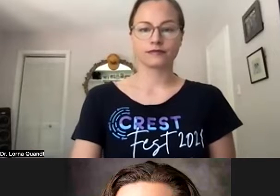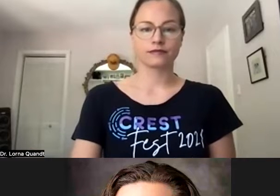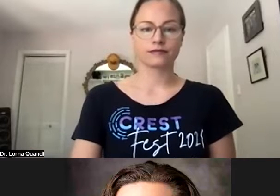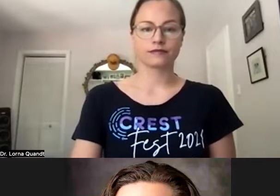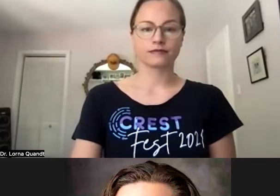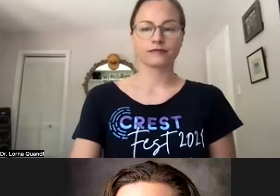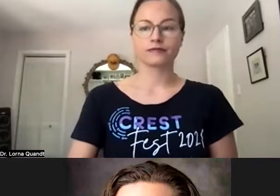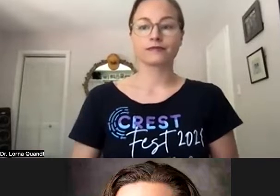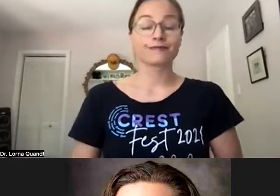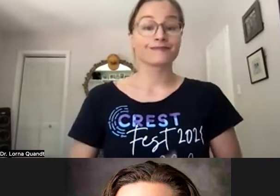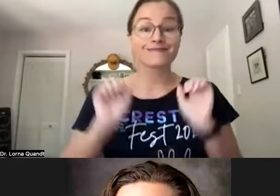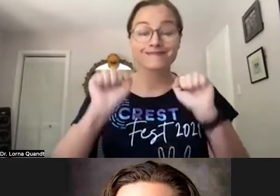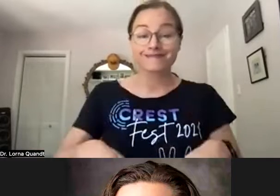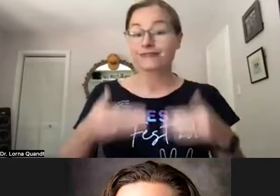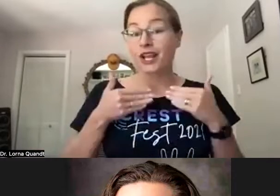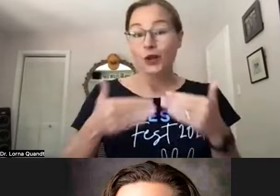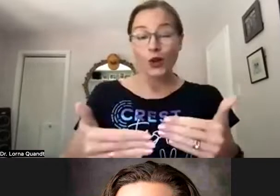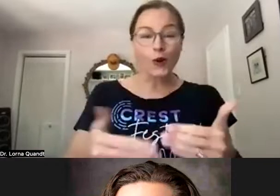like to use that.